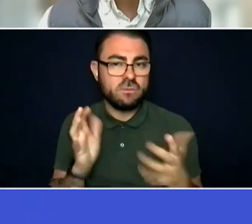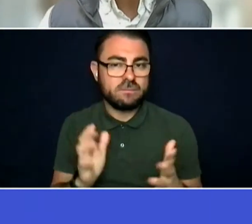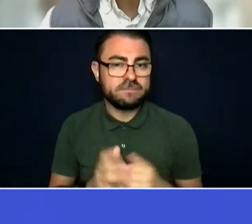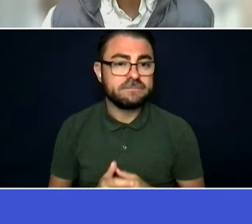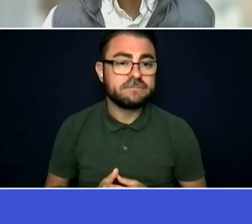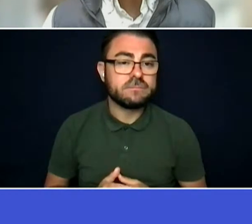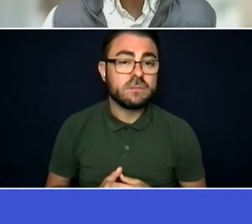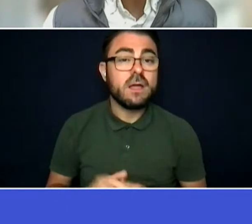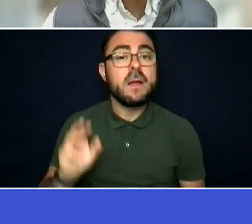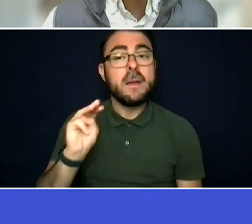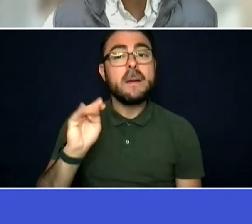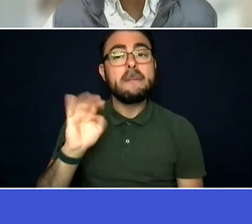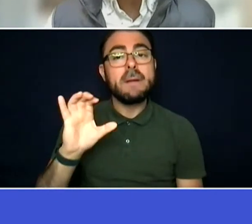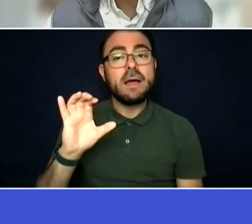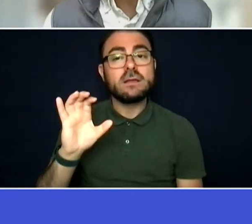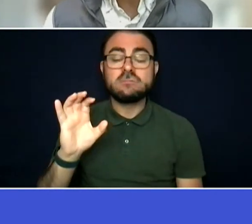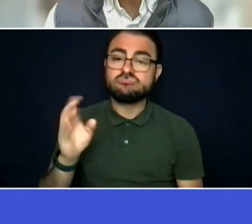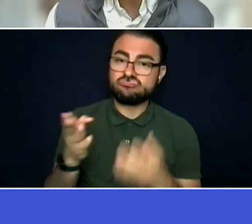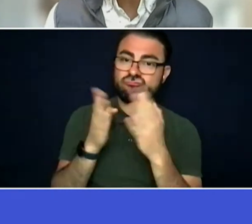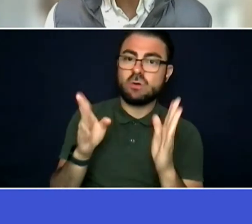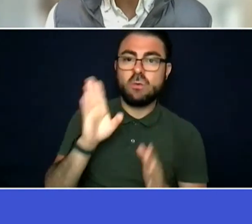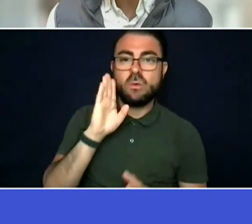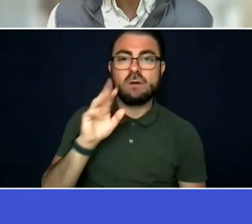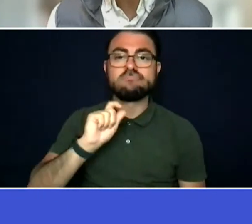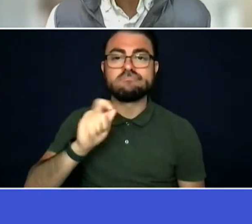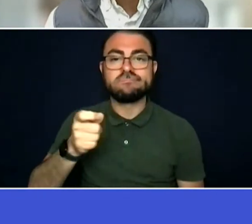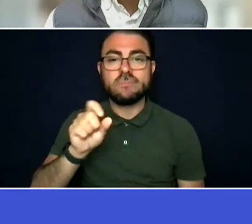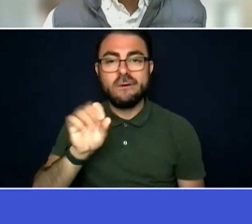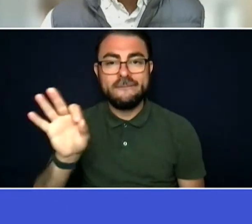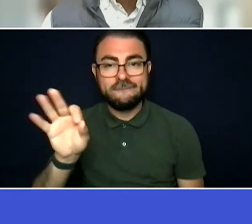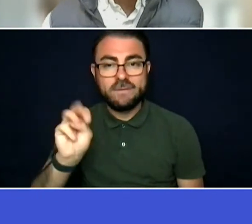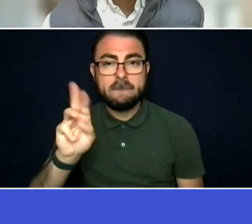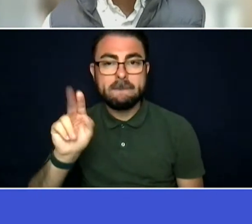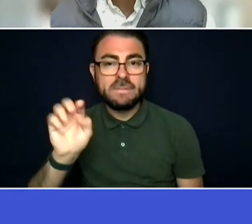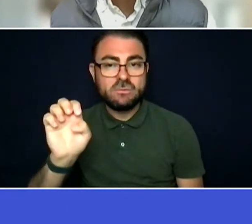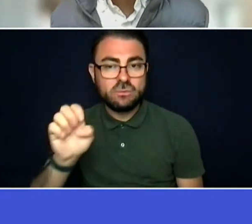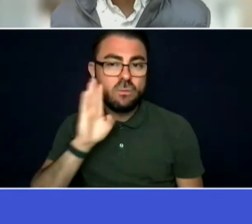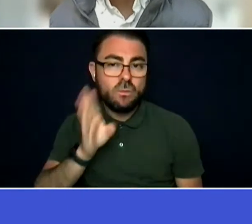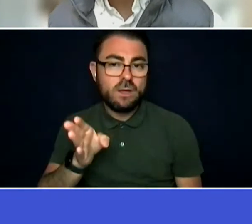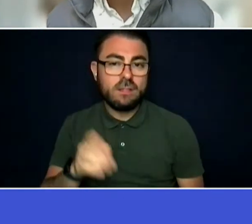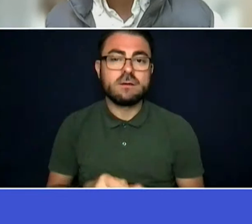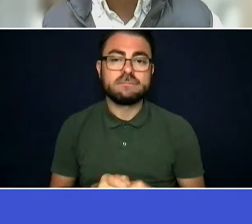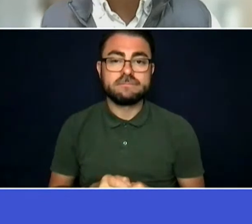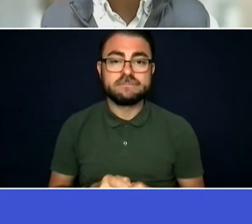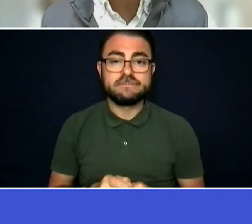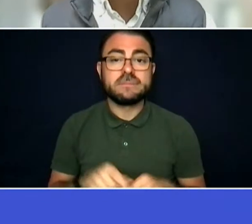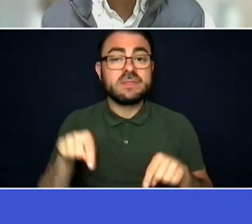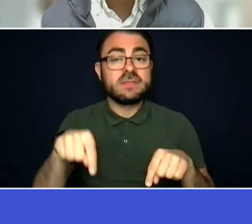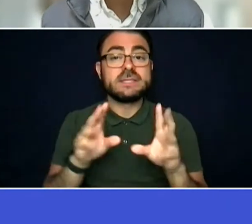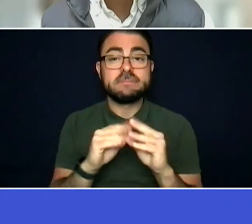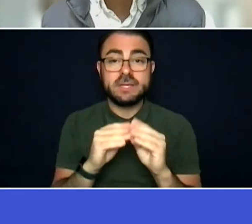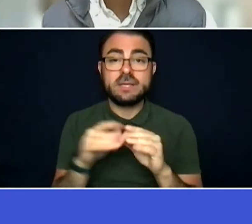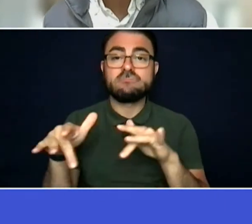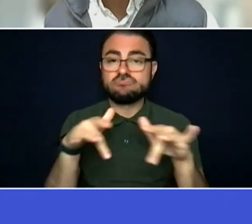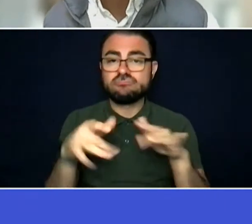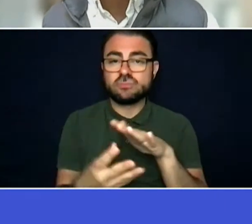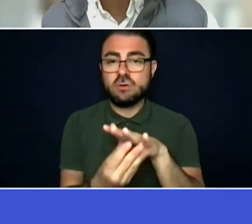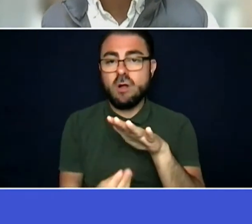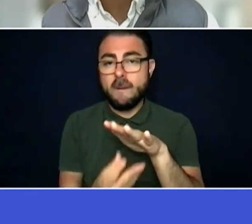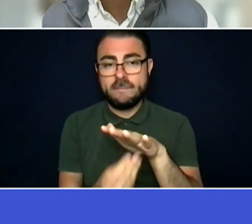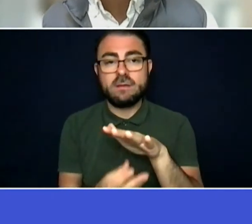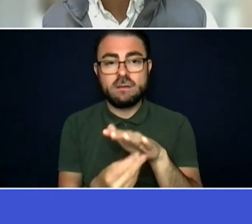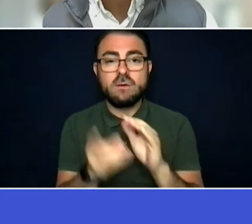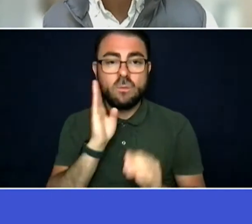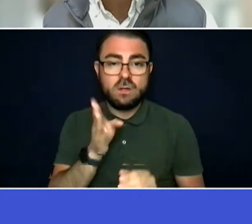generally be muted for folks until we get to the Q&A session. This meeting is being recorded, so you will be able to access the content of